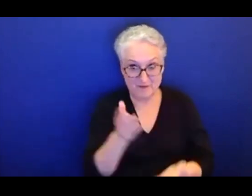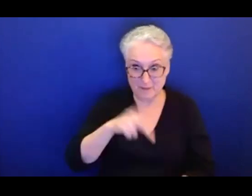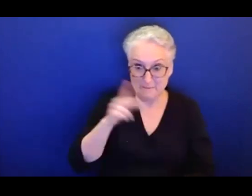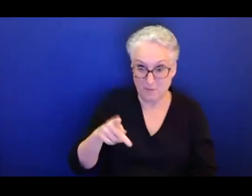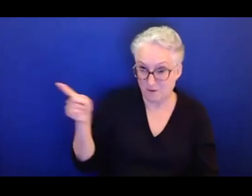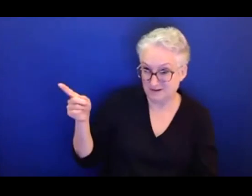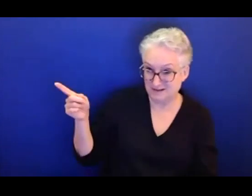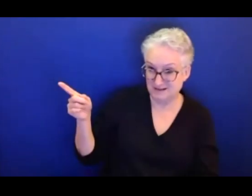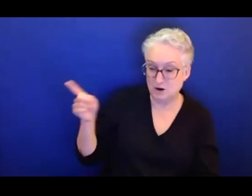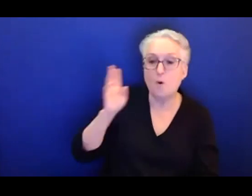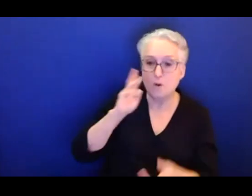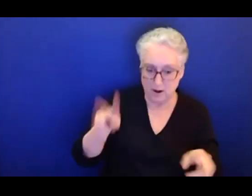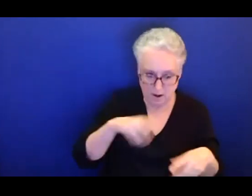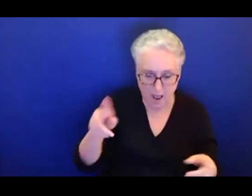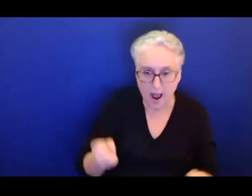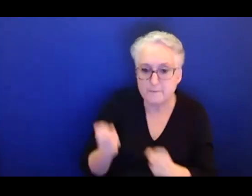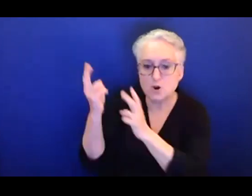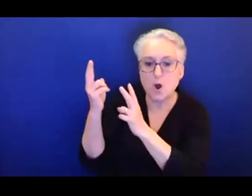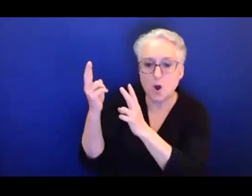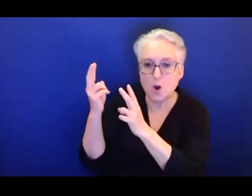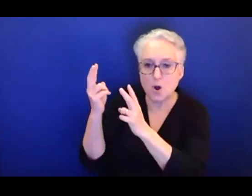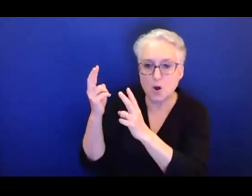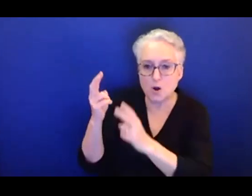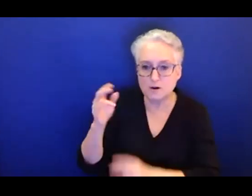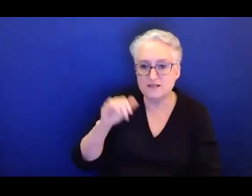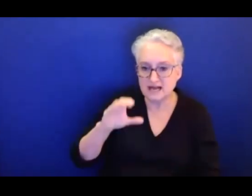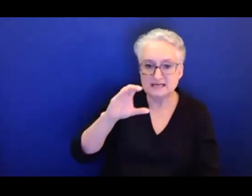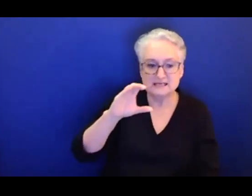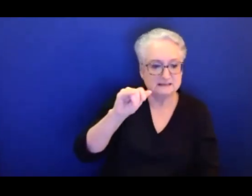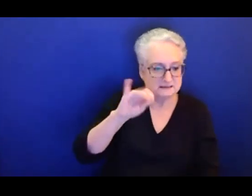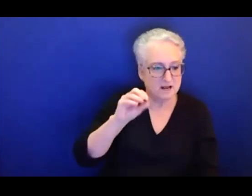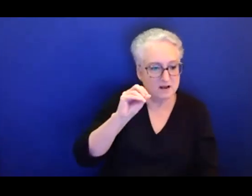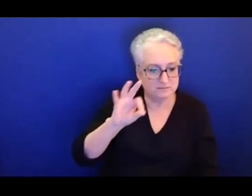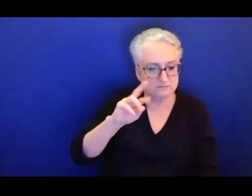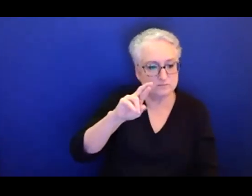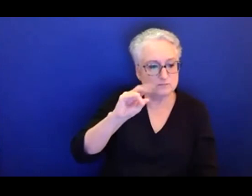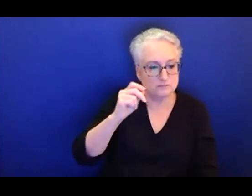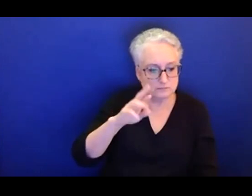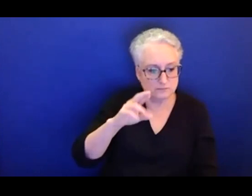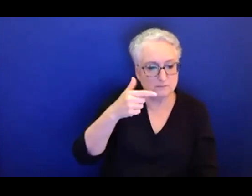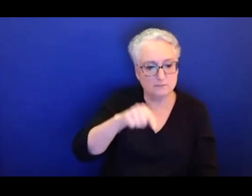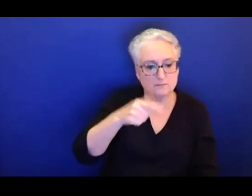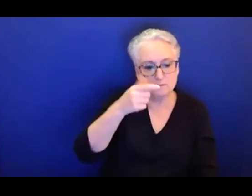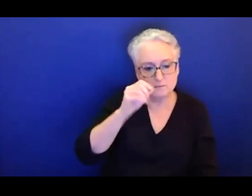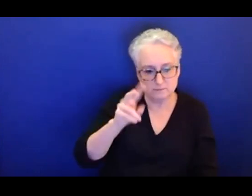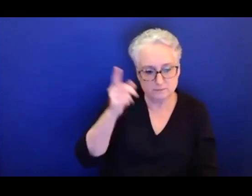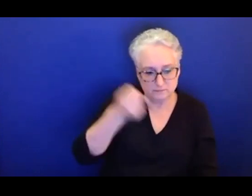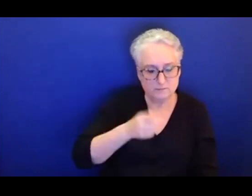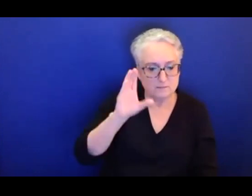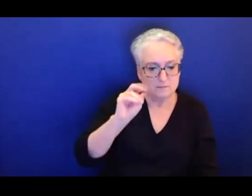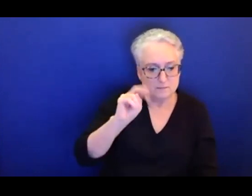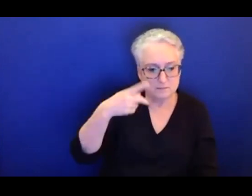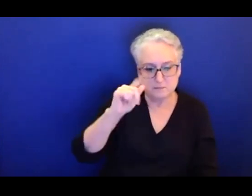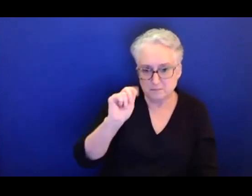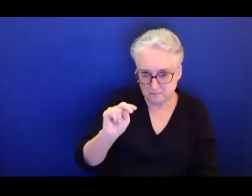cityofrochester.gov/conplan. And at any time, you can visit that website to see previous annual action plans that we've